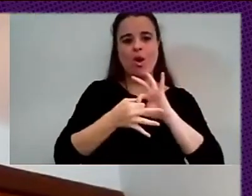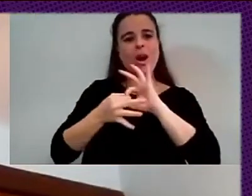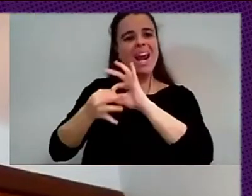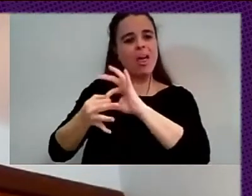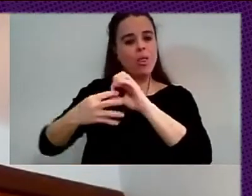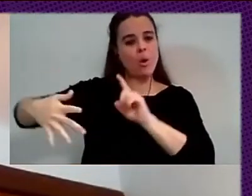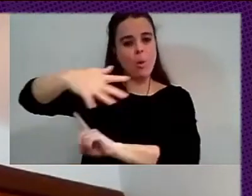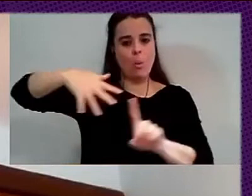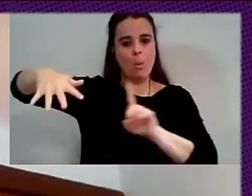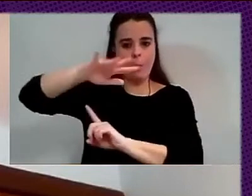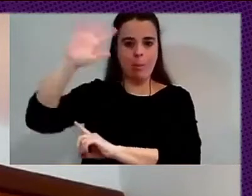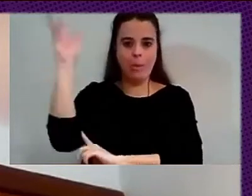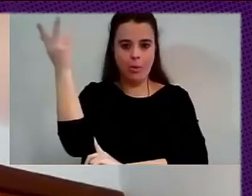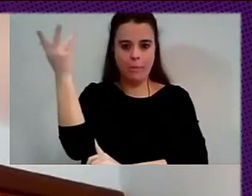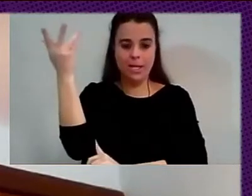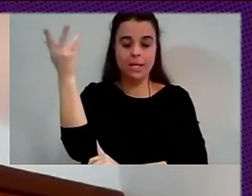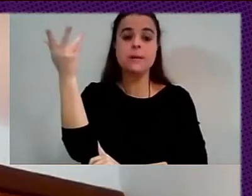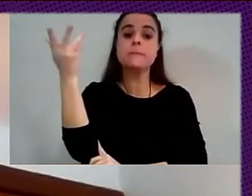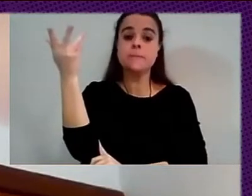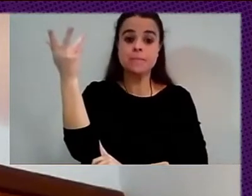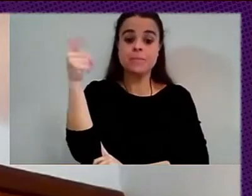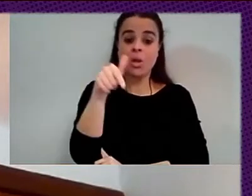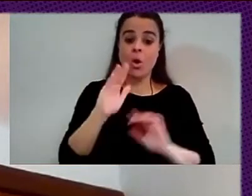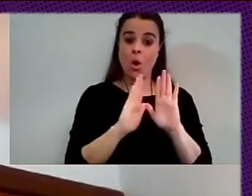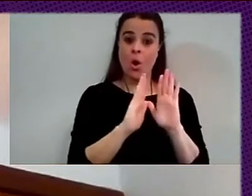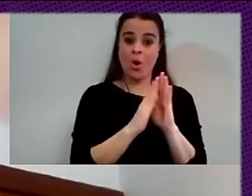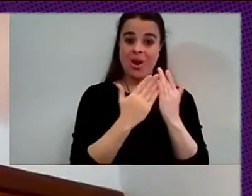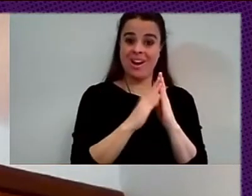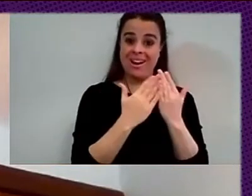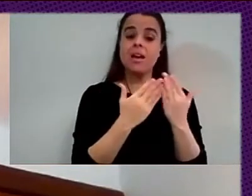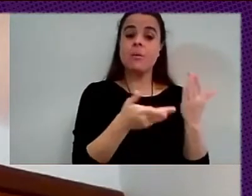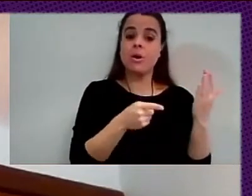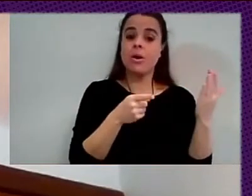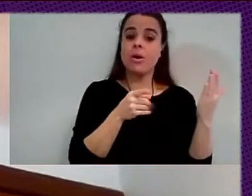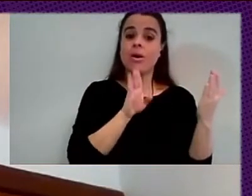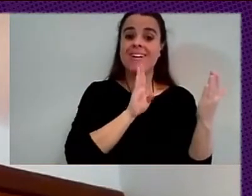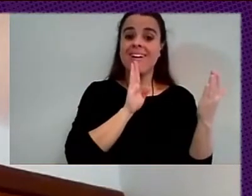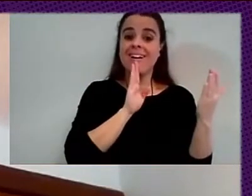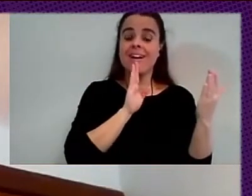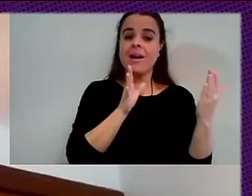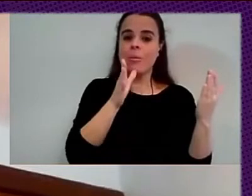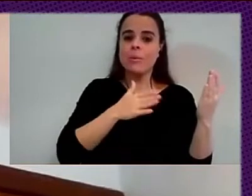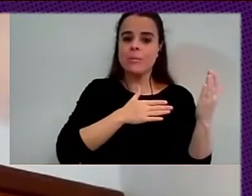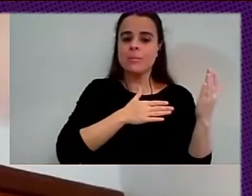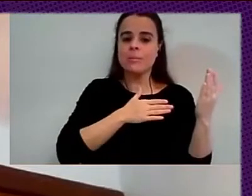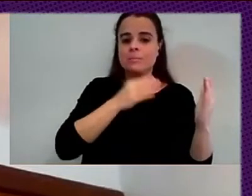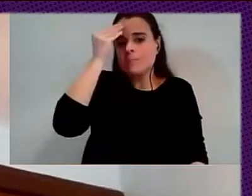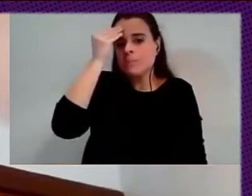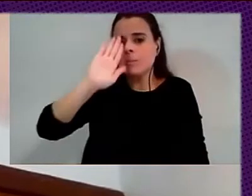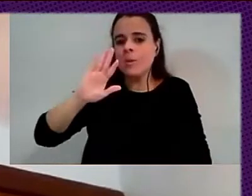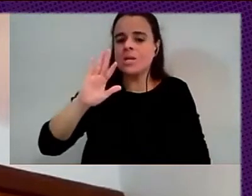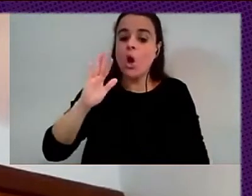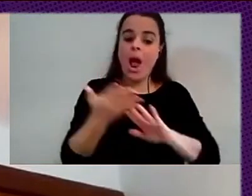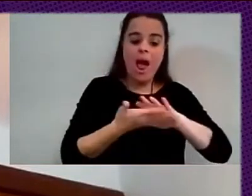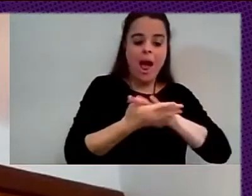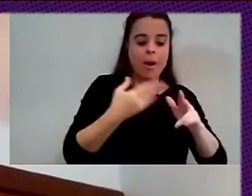believe that we cannot talk about digital politics and technology outside of the more general framework of the